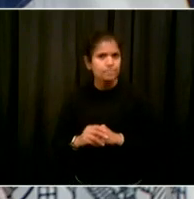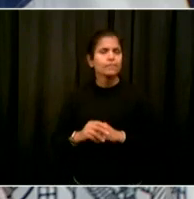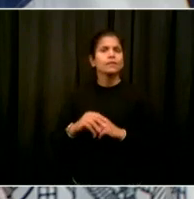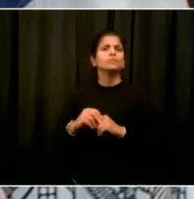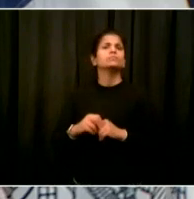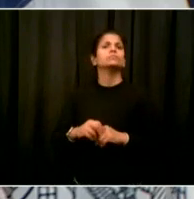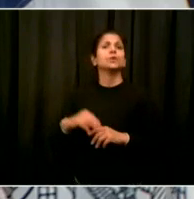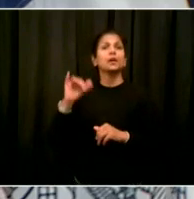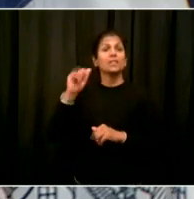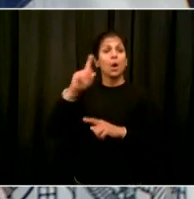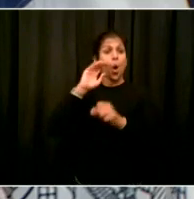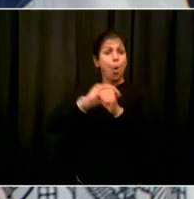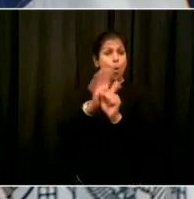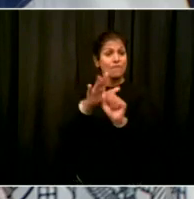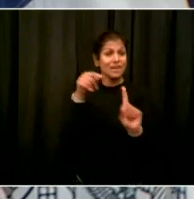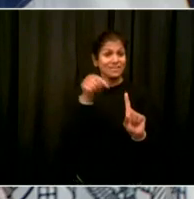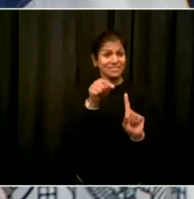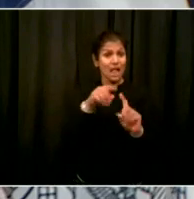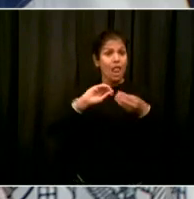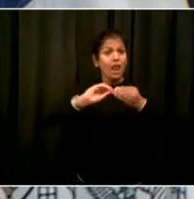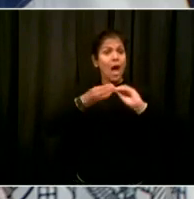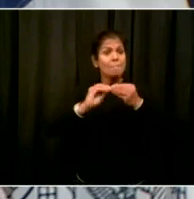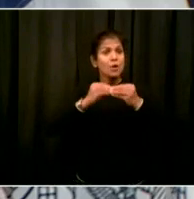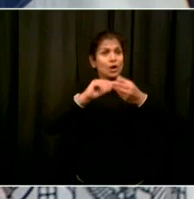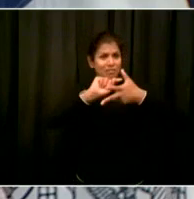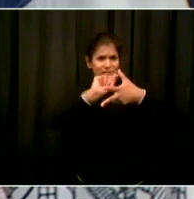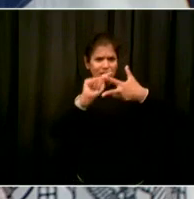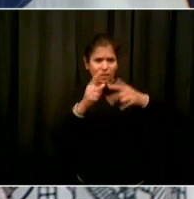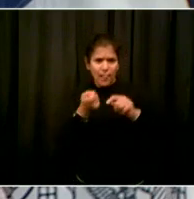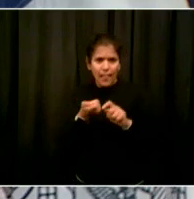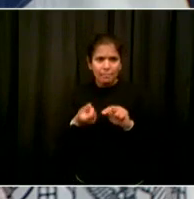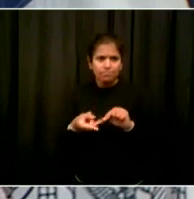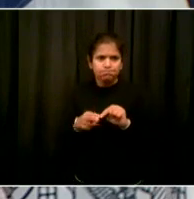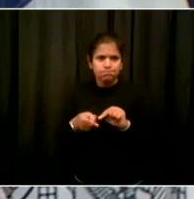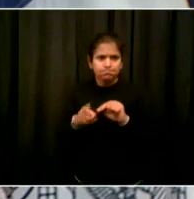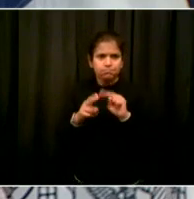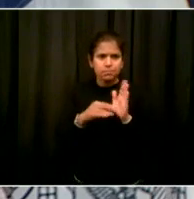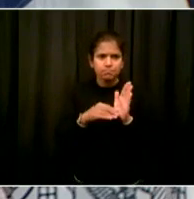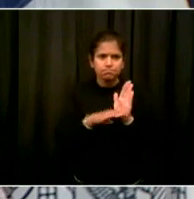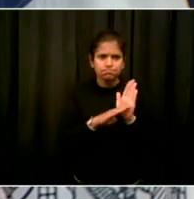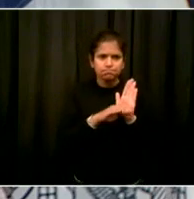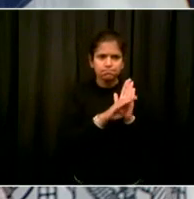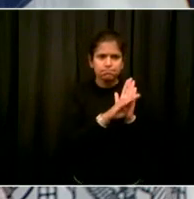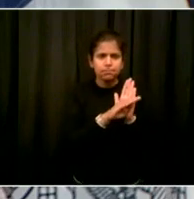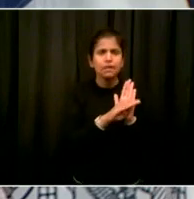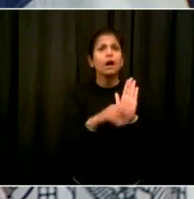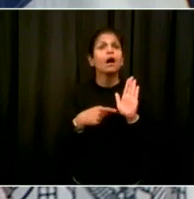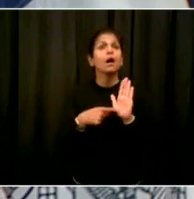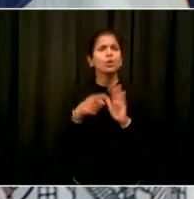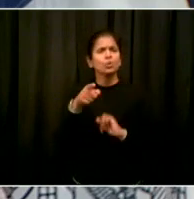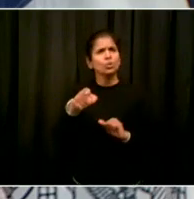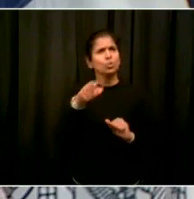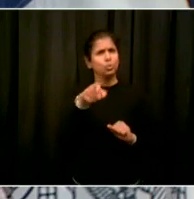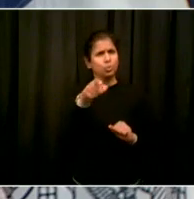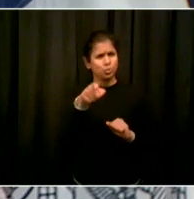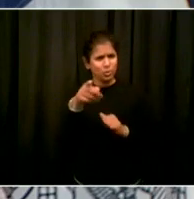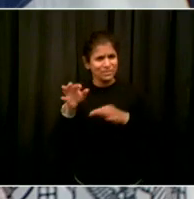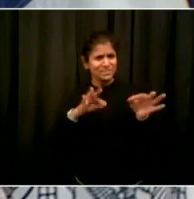something, at that level of specificity, but if the cluster areas have actually been doing a little bit